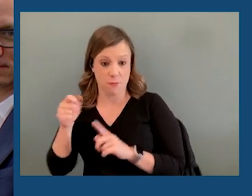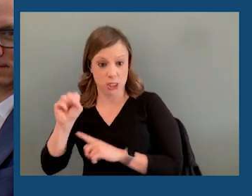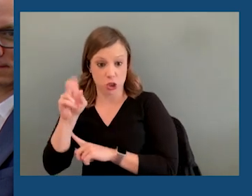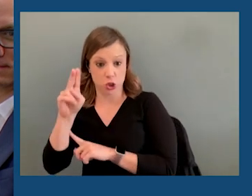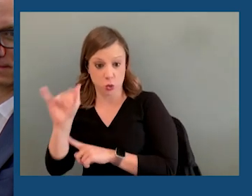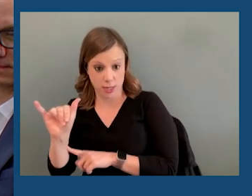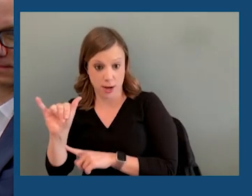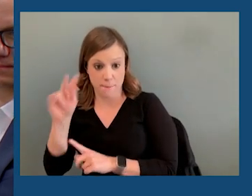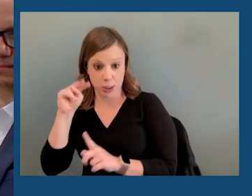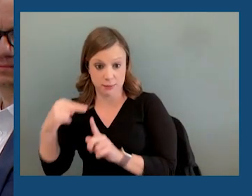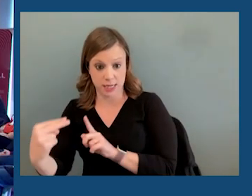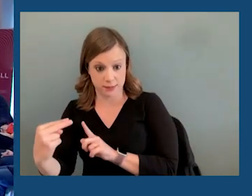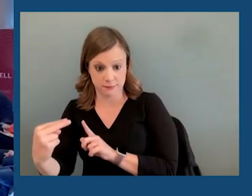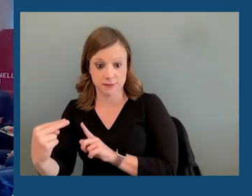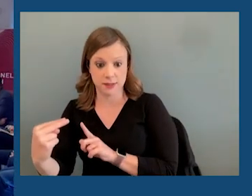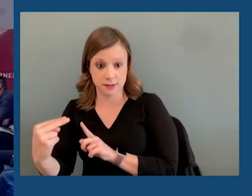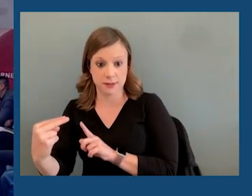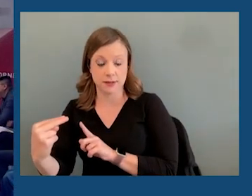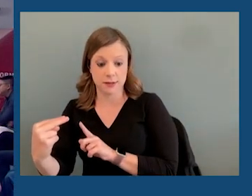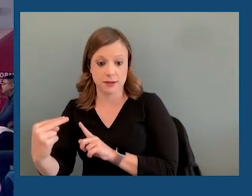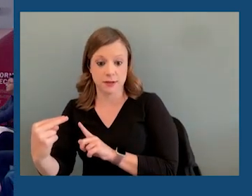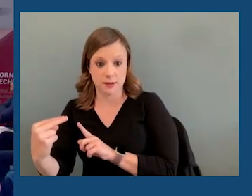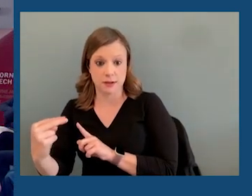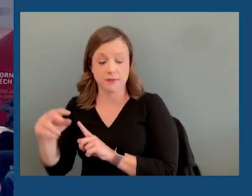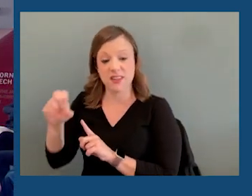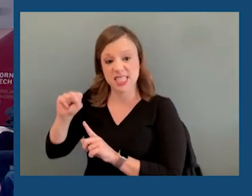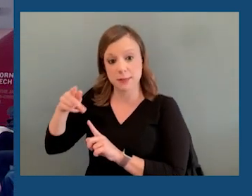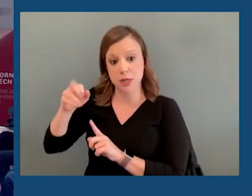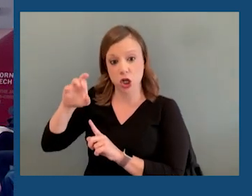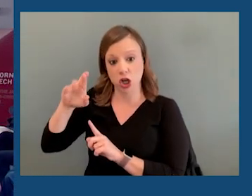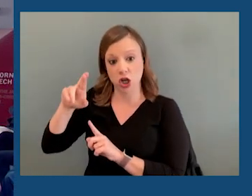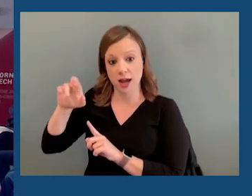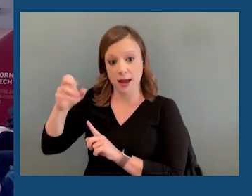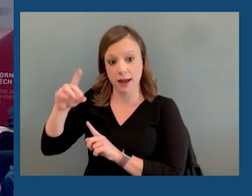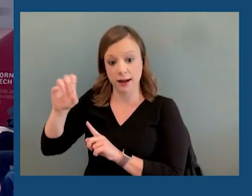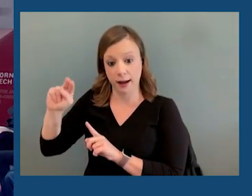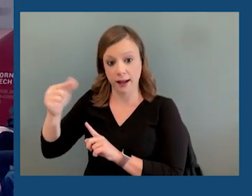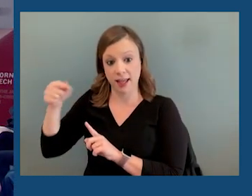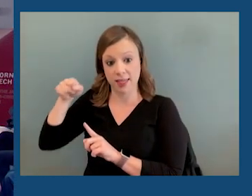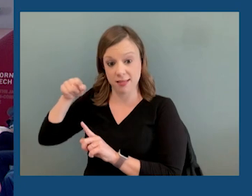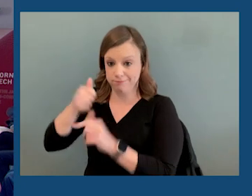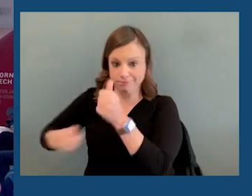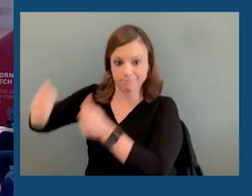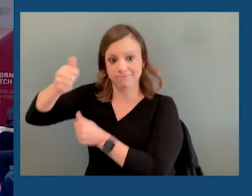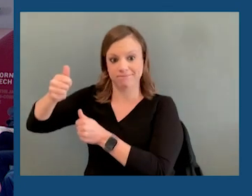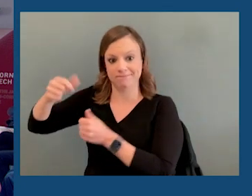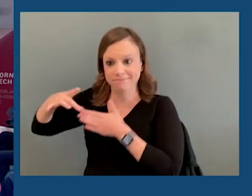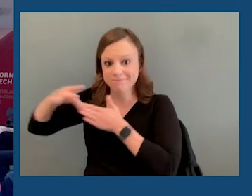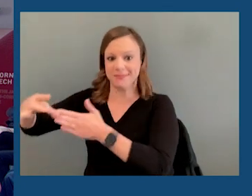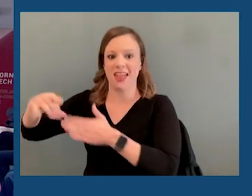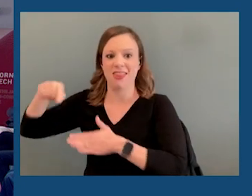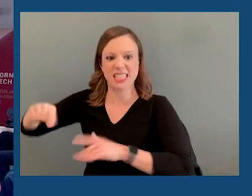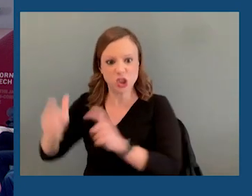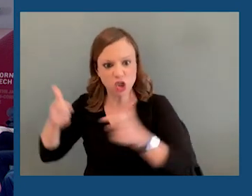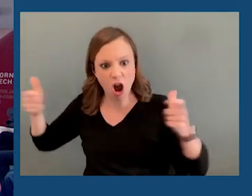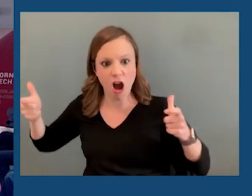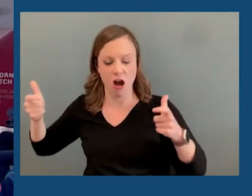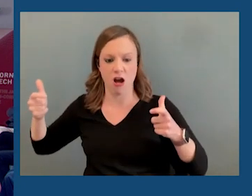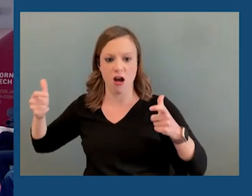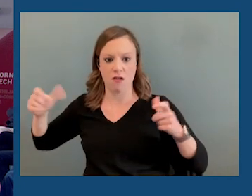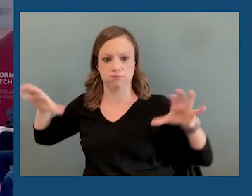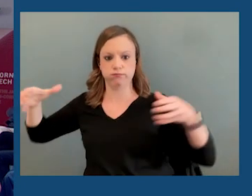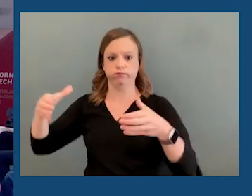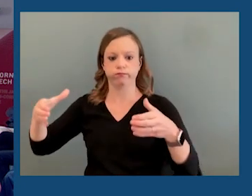promise spearheading this large state institution, what this means for you and your team. Absolutely. Thank